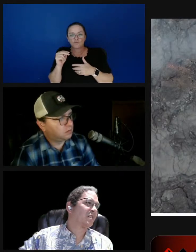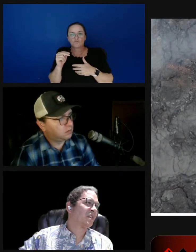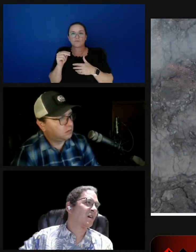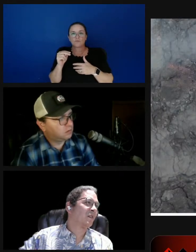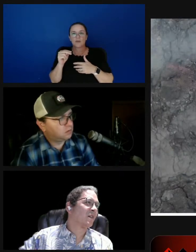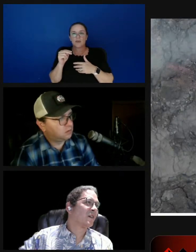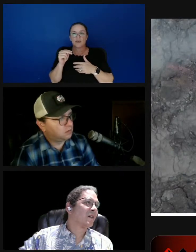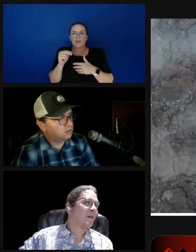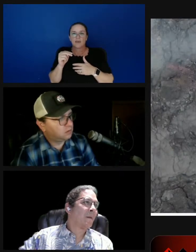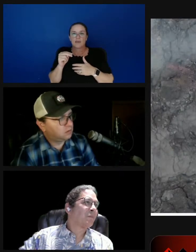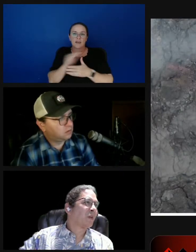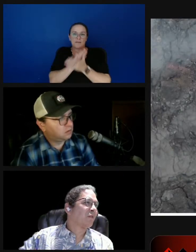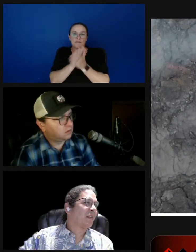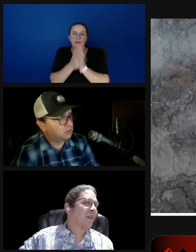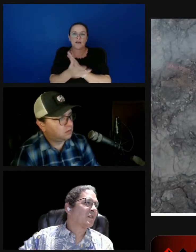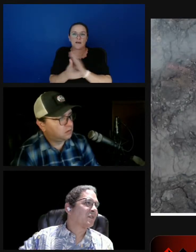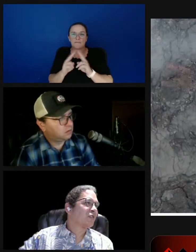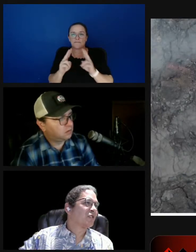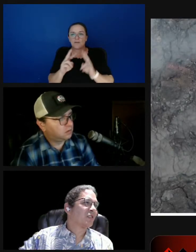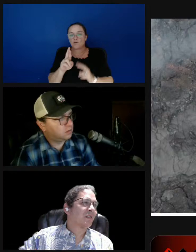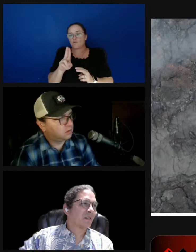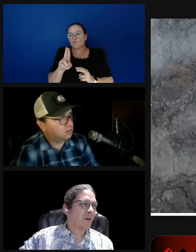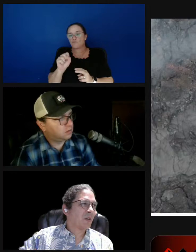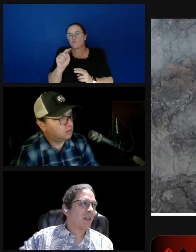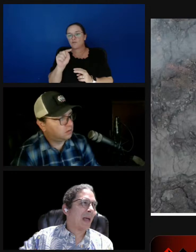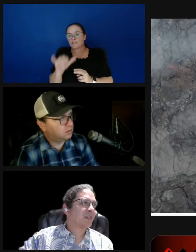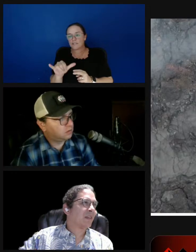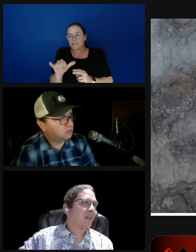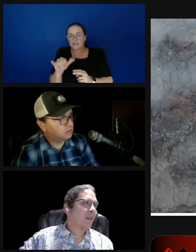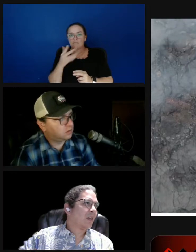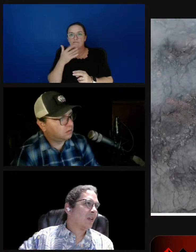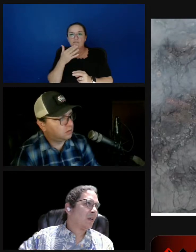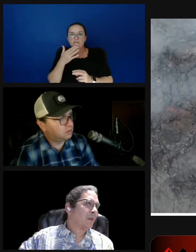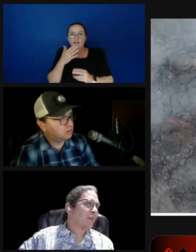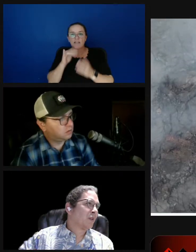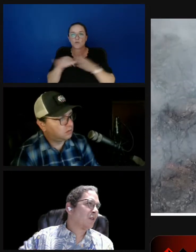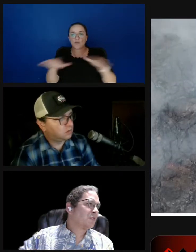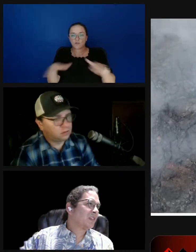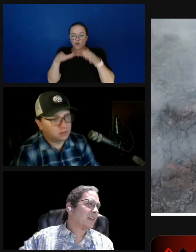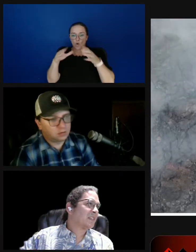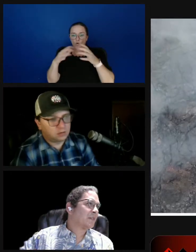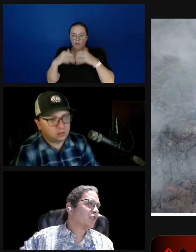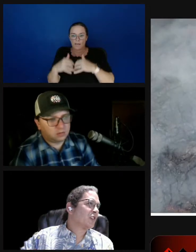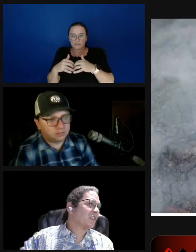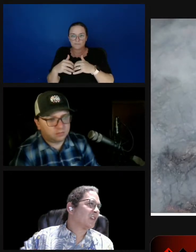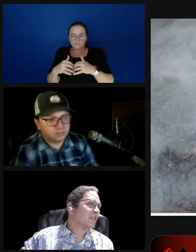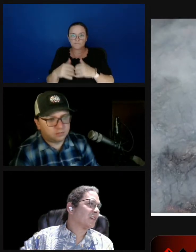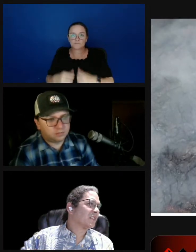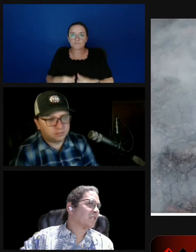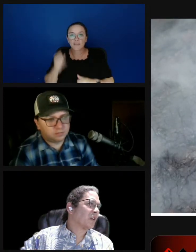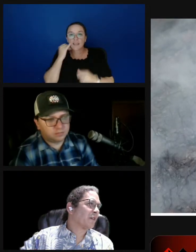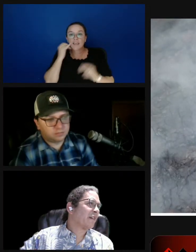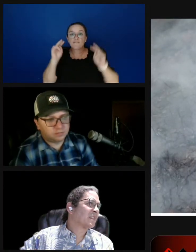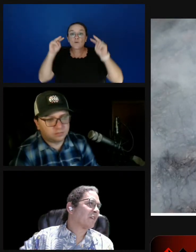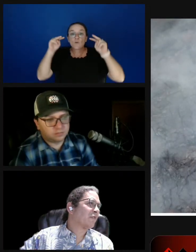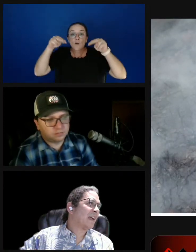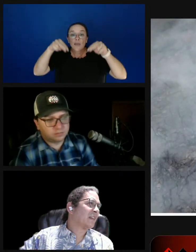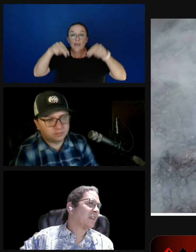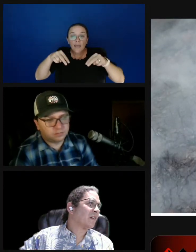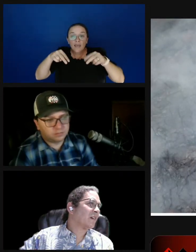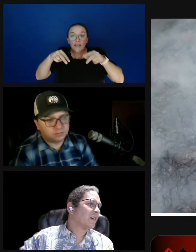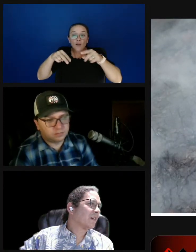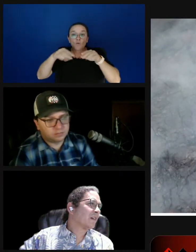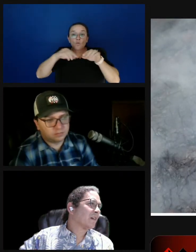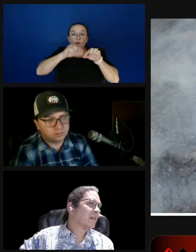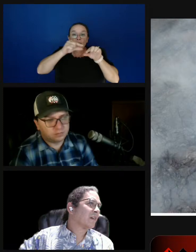baked, rusty color right in there. So that's just the cone collapsing. But if you look closely, as the USGS did, you can see there's other areas like right